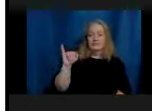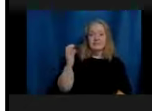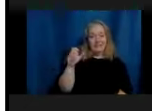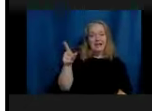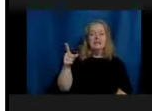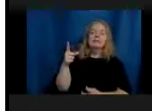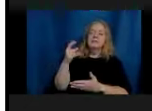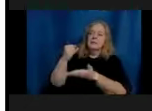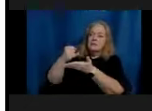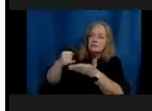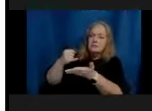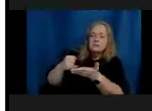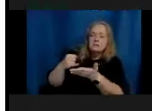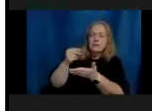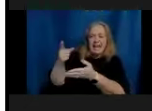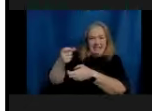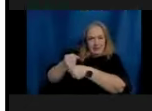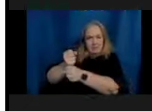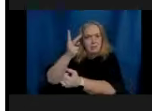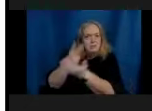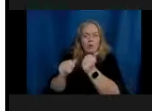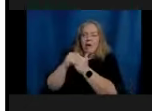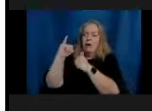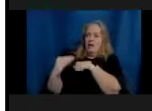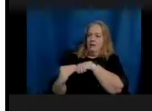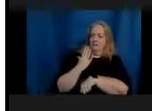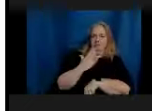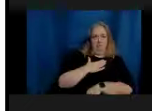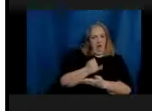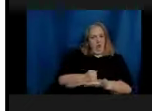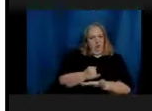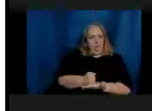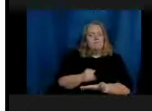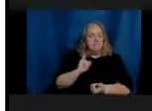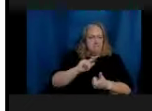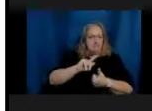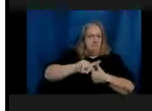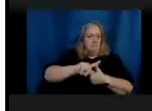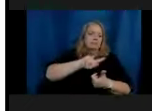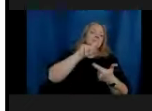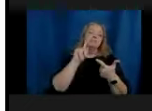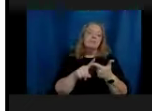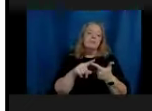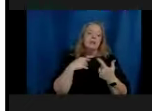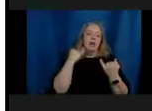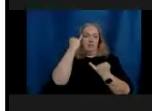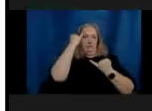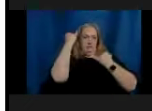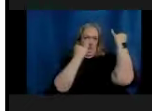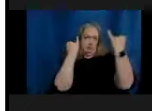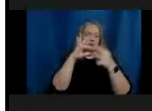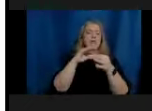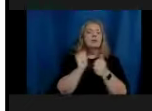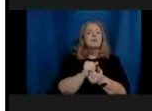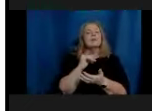and really think about what that would mean for me in my practice. The second goal was to explore ideas around artistic interior